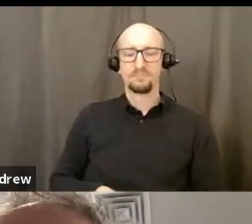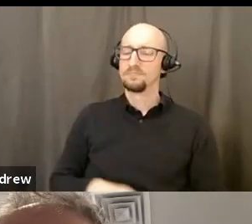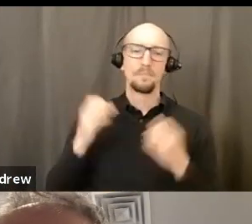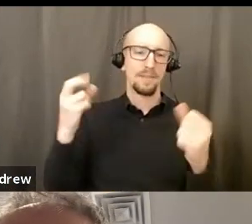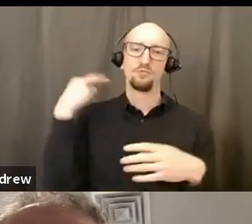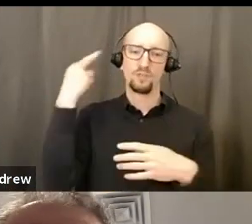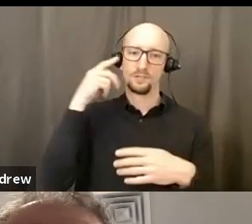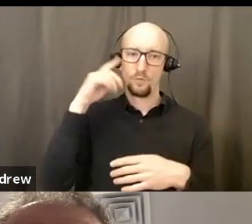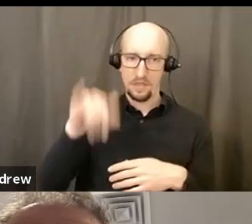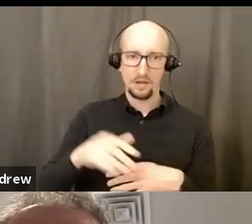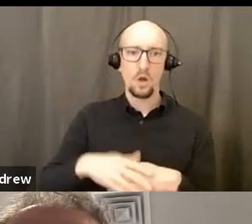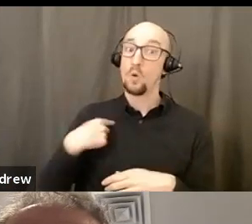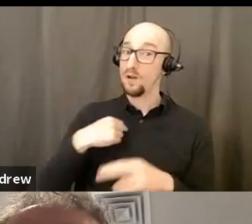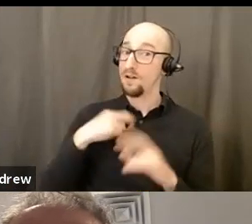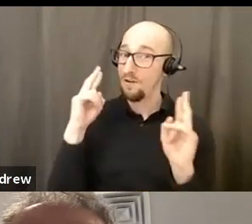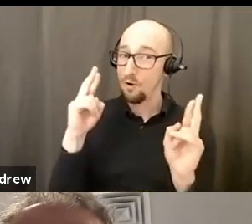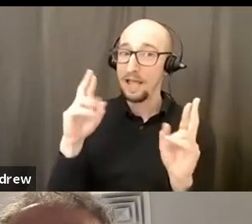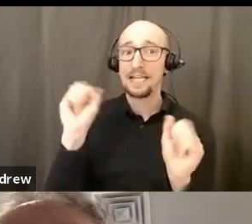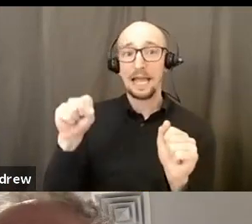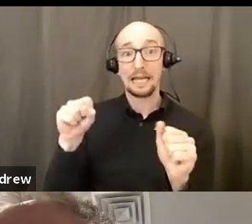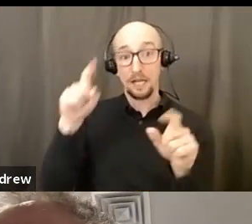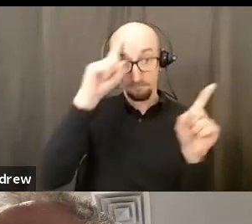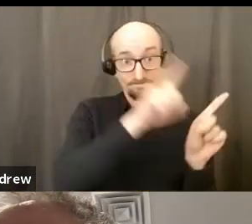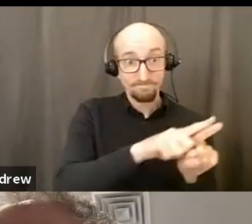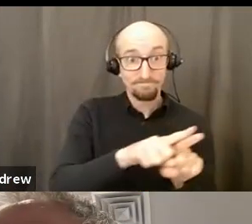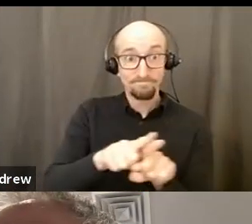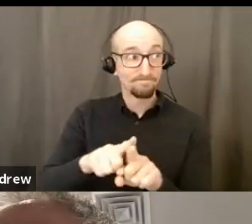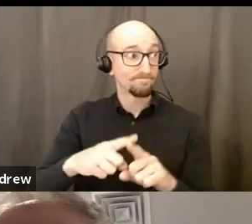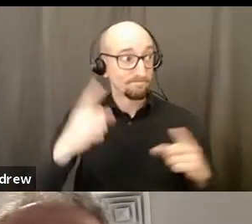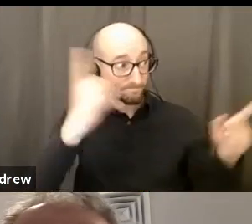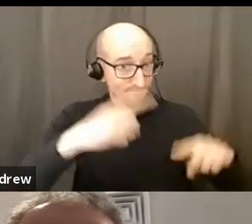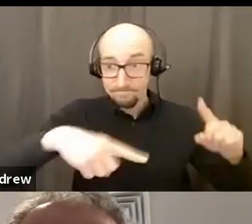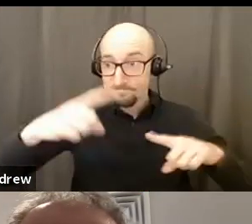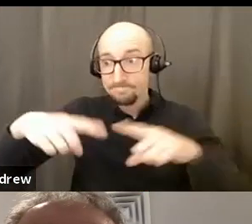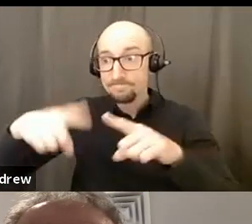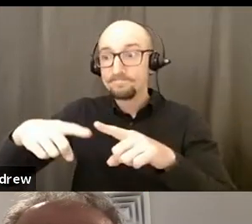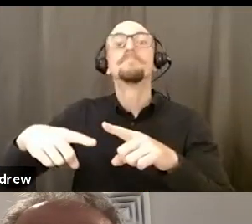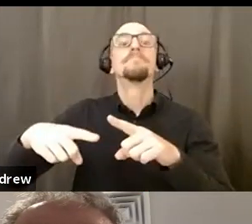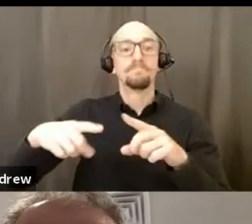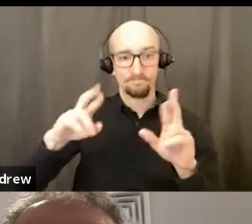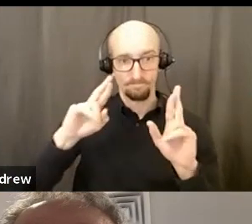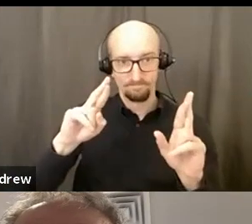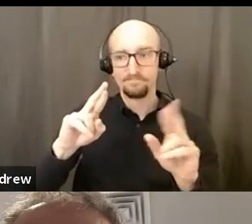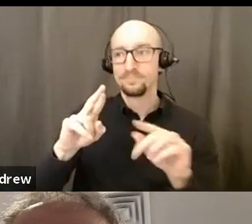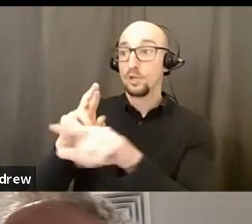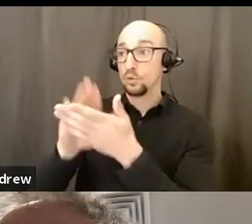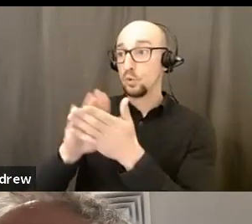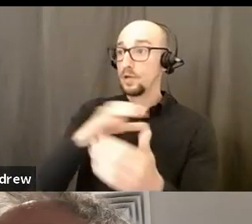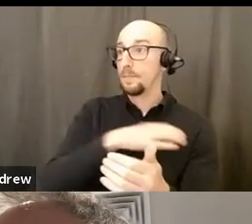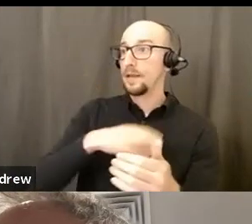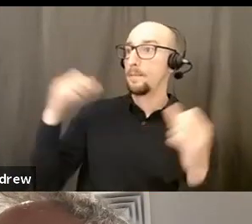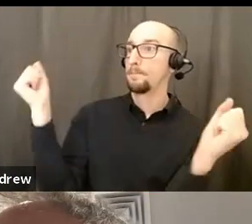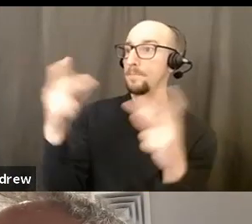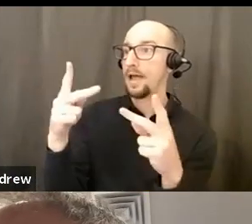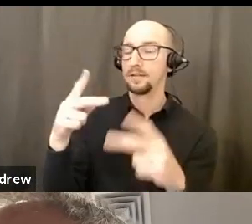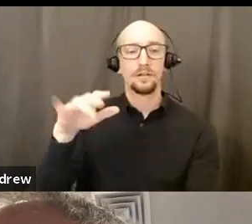reasons. So we're hopeful we will get consensus when the school committee reconvenes on the